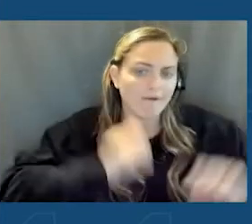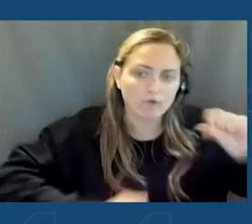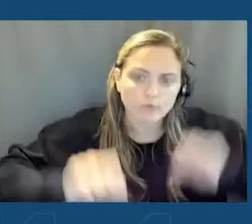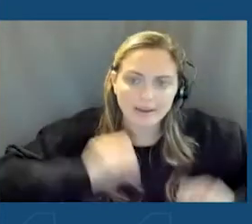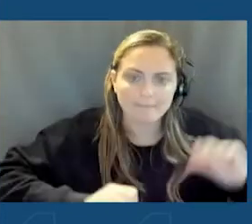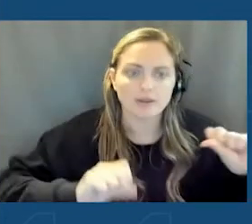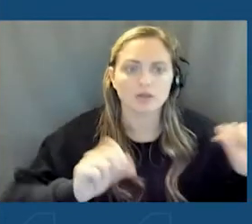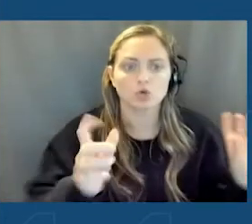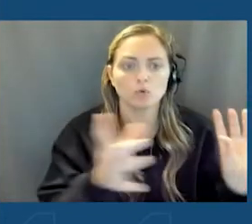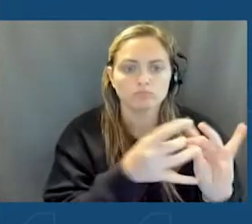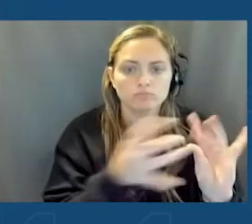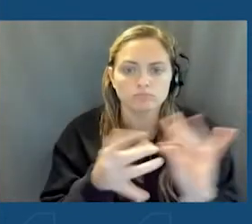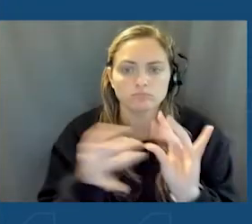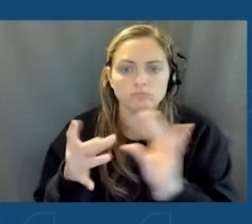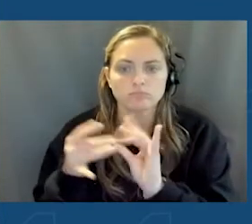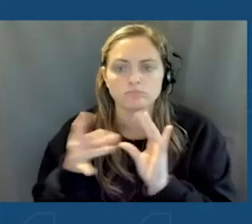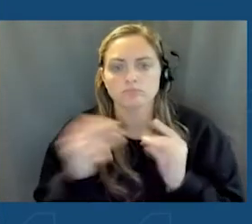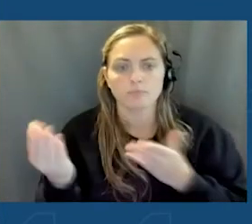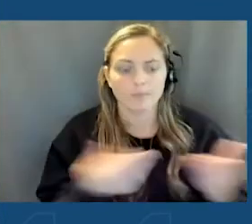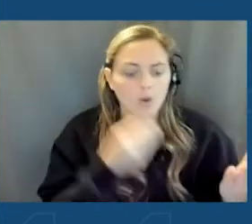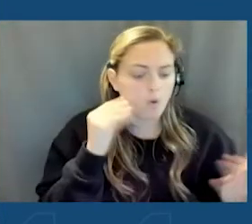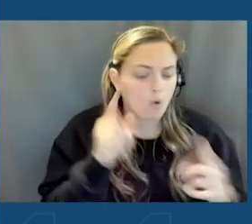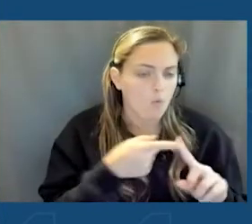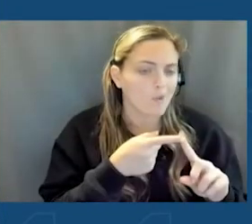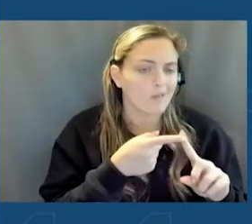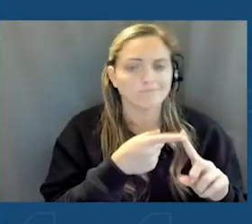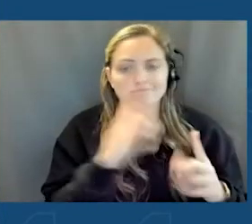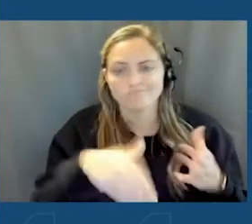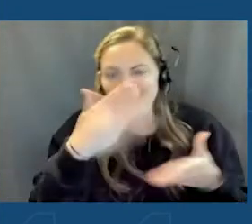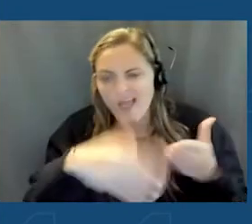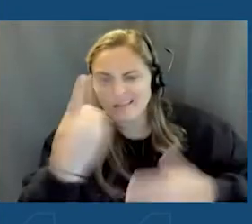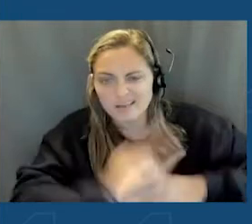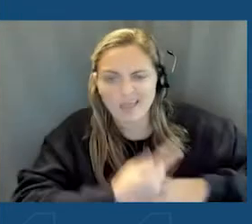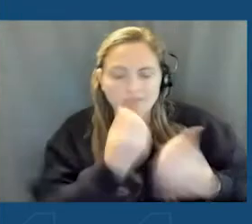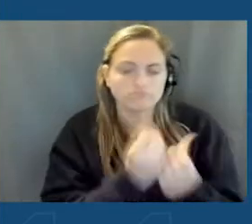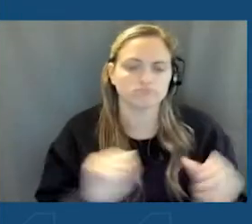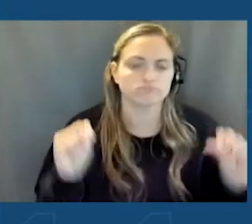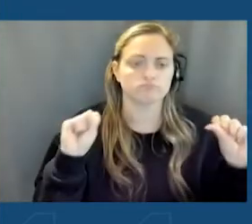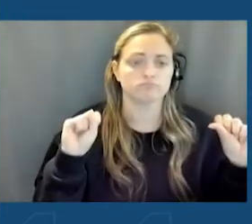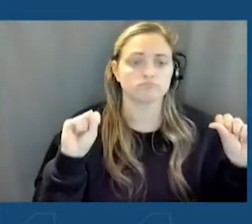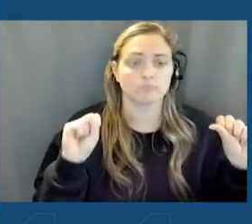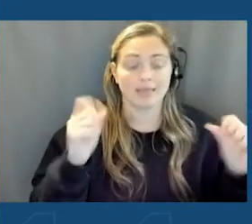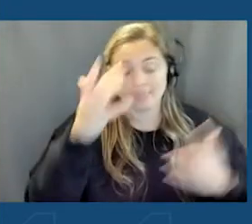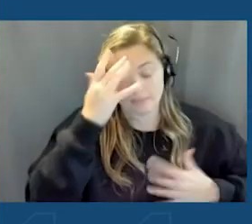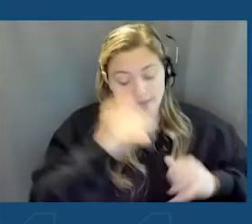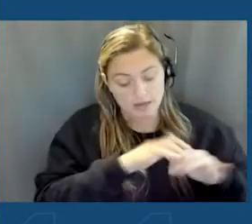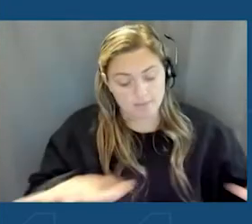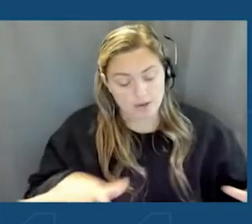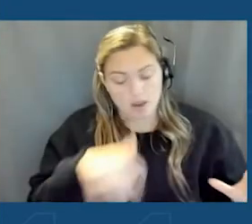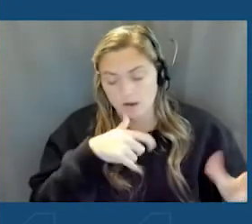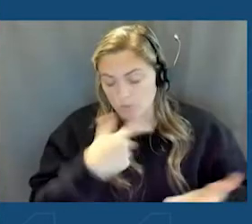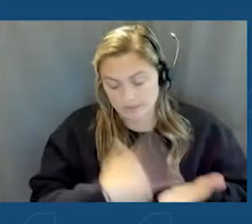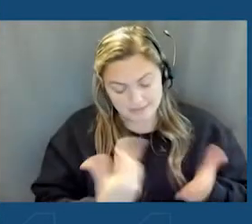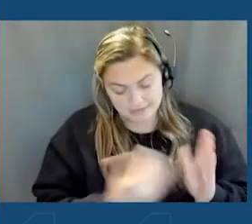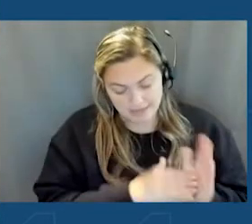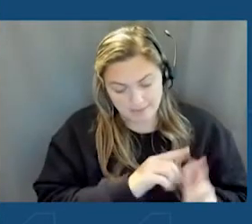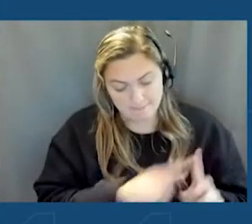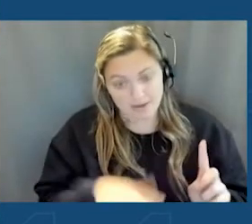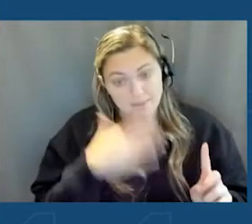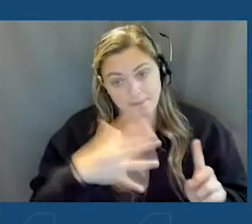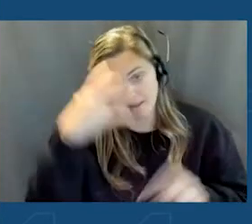other, and they bring them all home at the end of the day safely. And during the pandemic, and I hate to bring back a bad